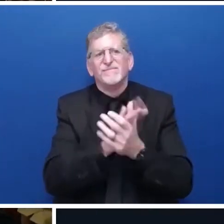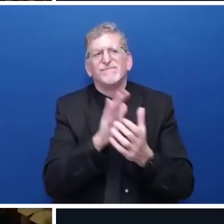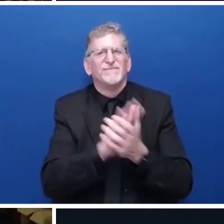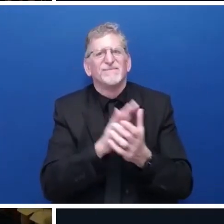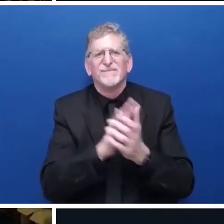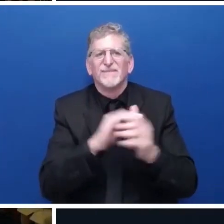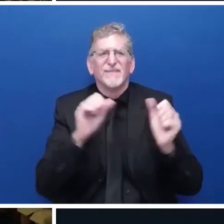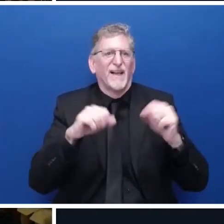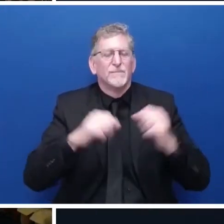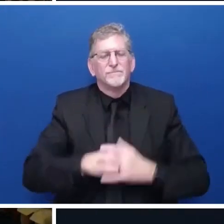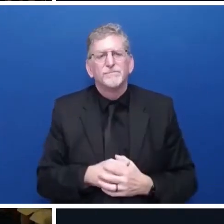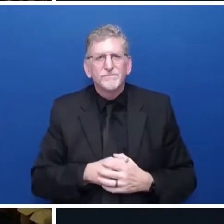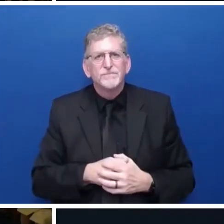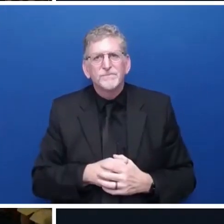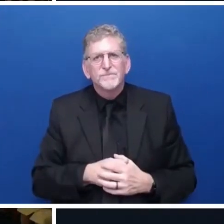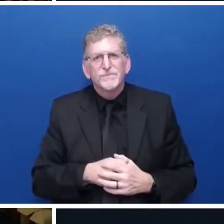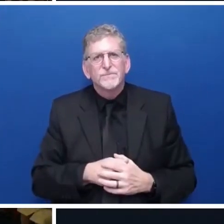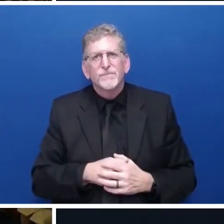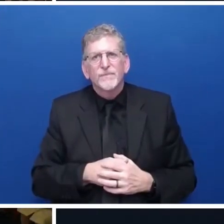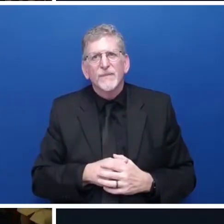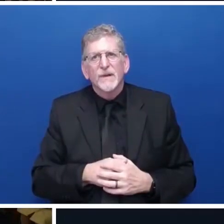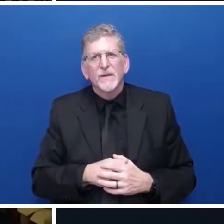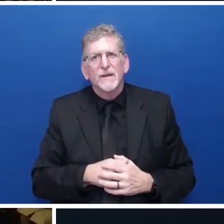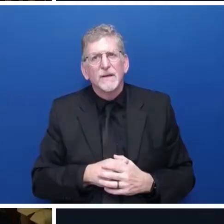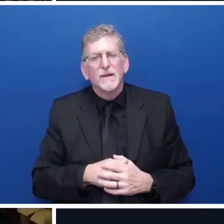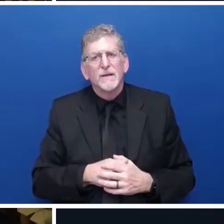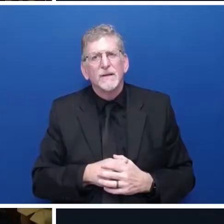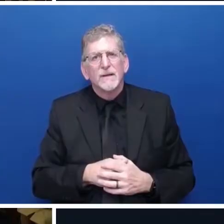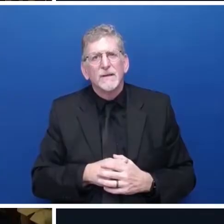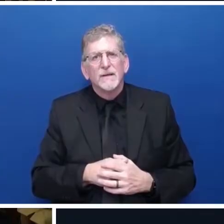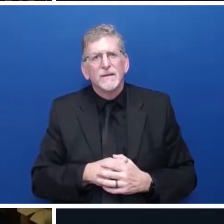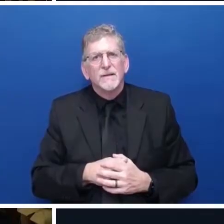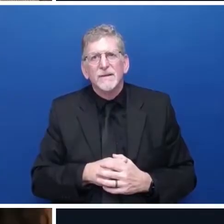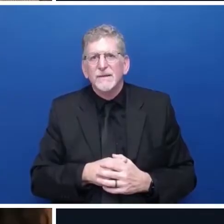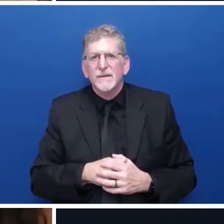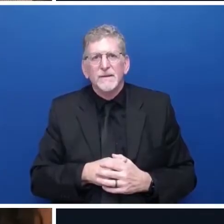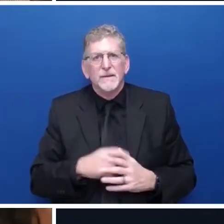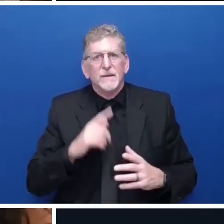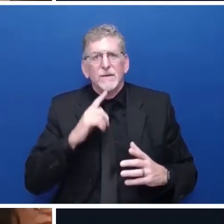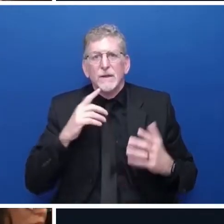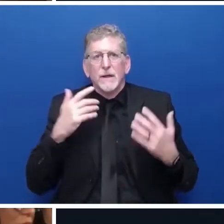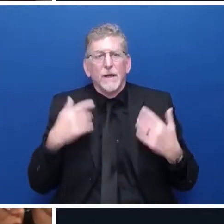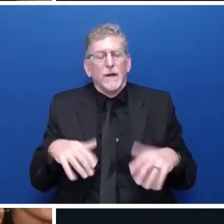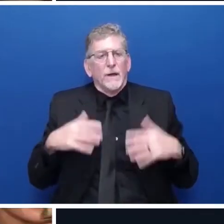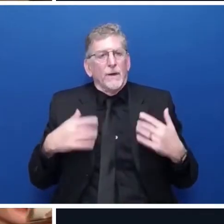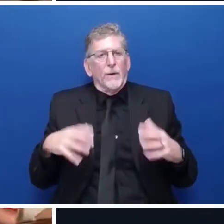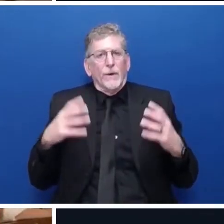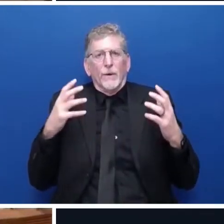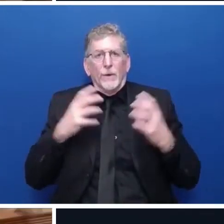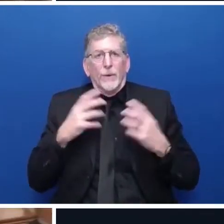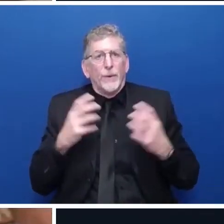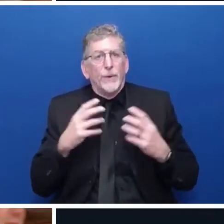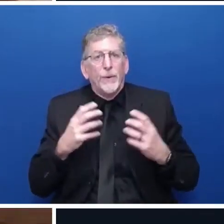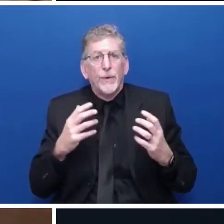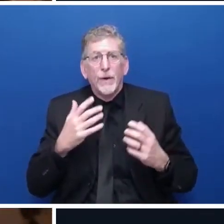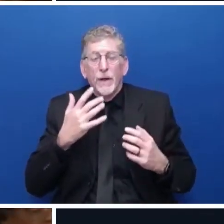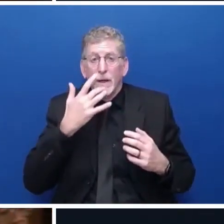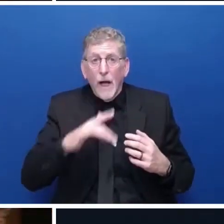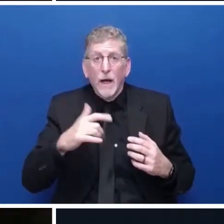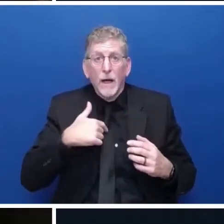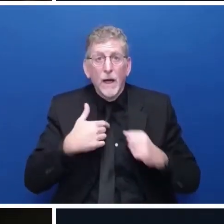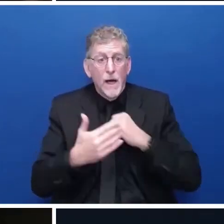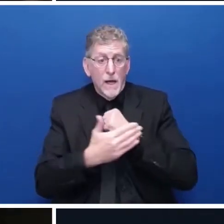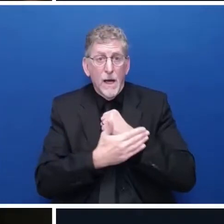Amazing. Gentlemen. Boy, oh boy. We're lucky we have a country. With people like this, Democrats